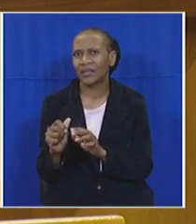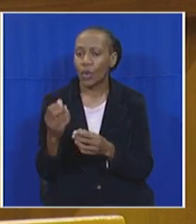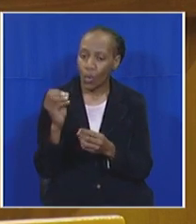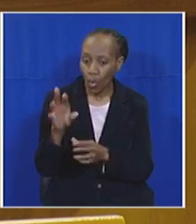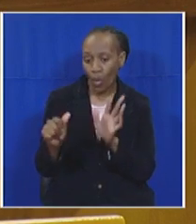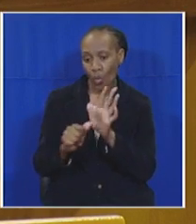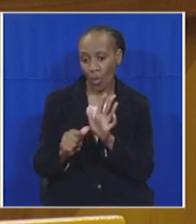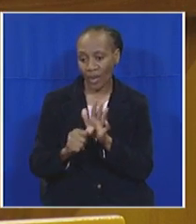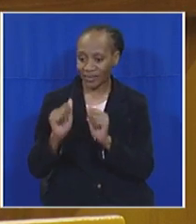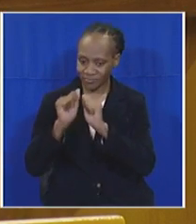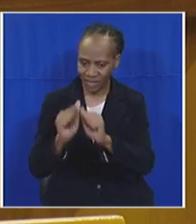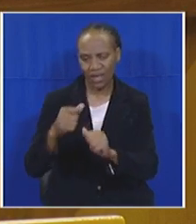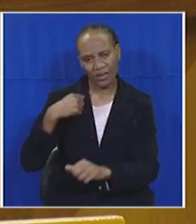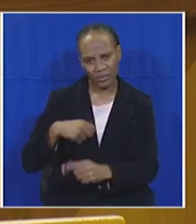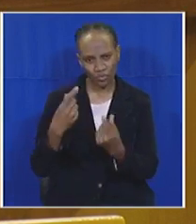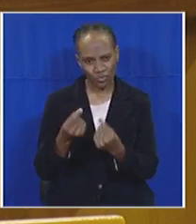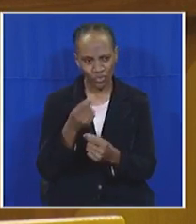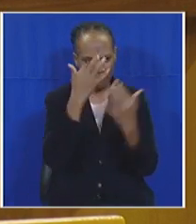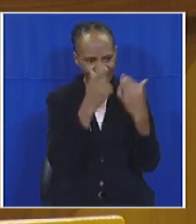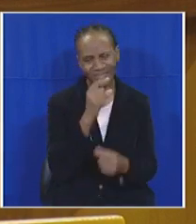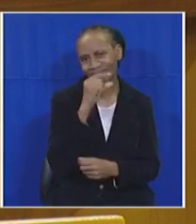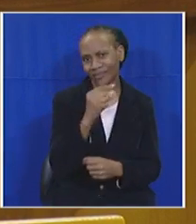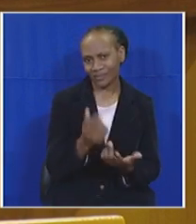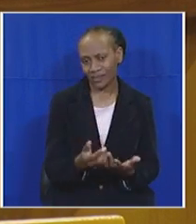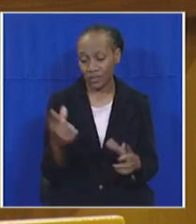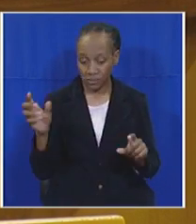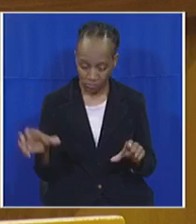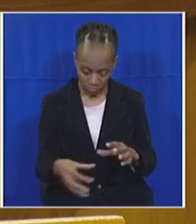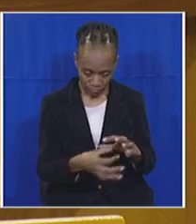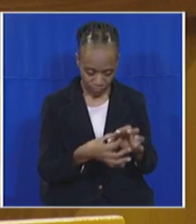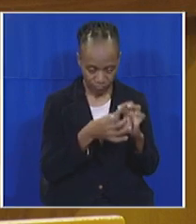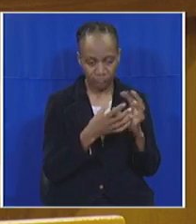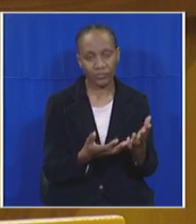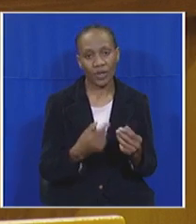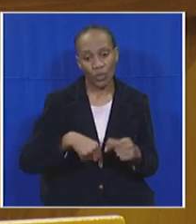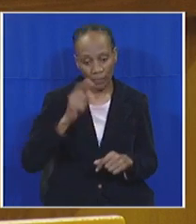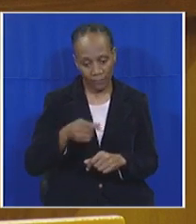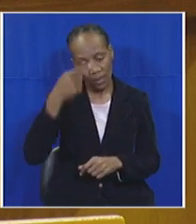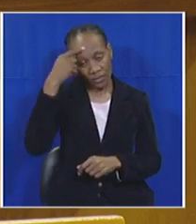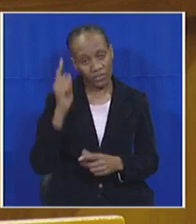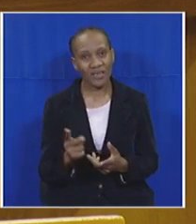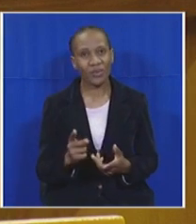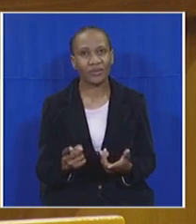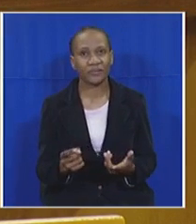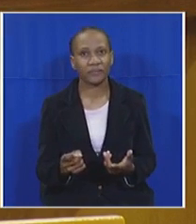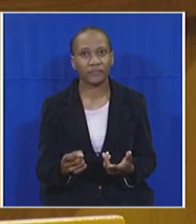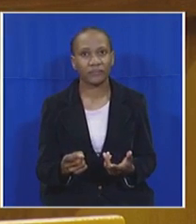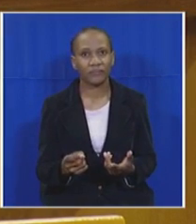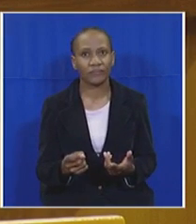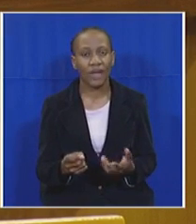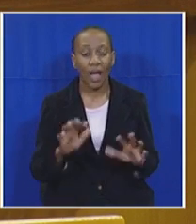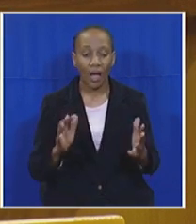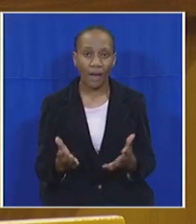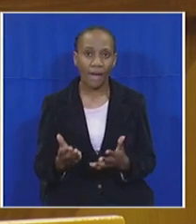work that municipalities have to do. Linked to this, we must seriously start thinking beyond slogans about the